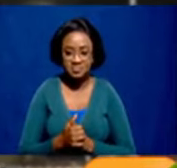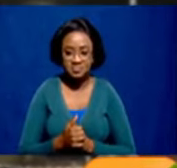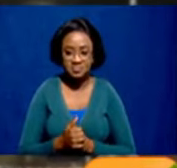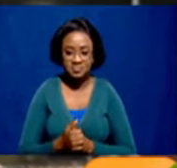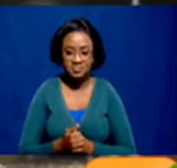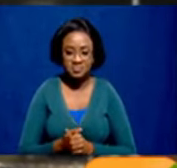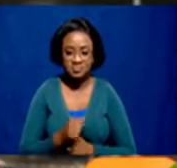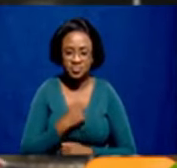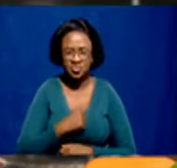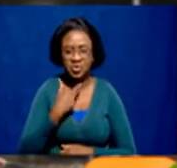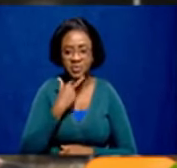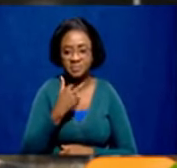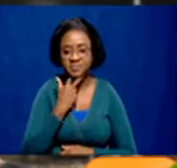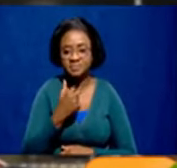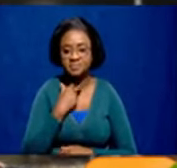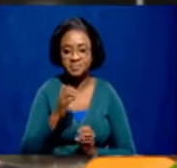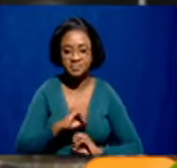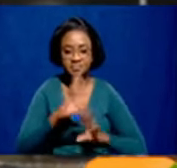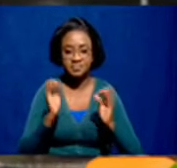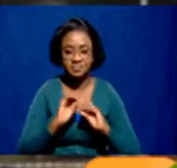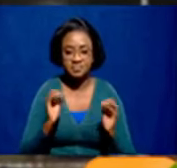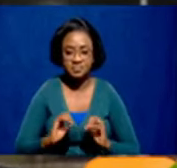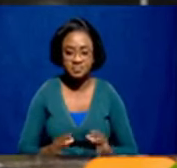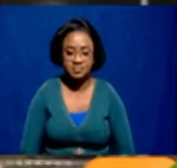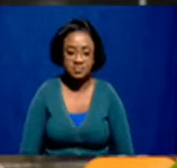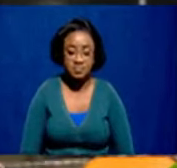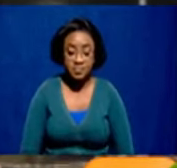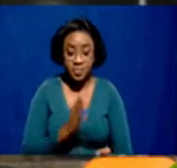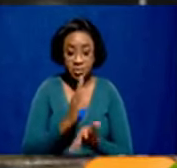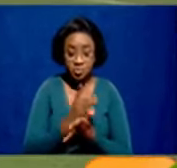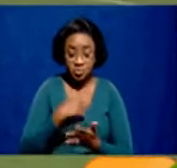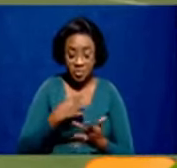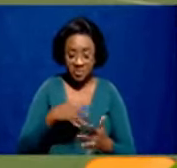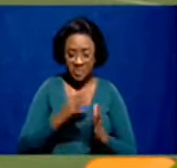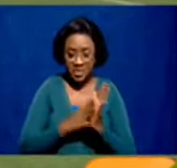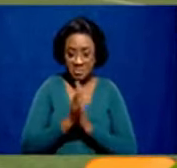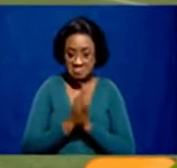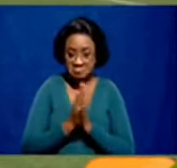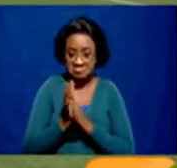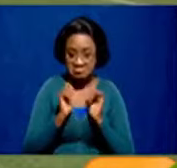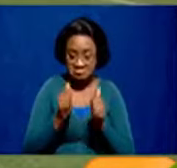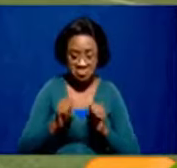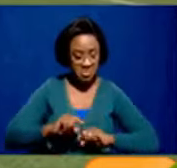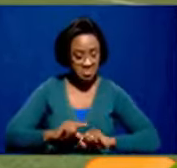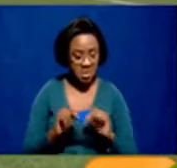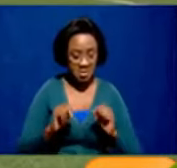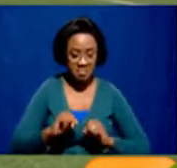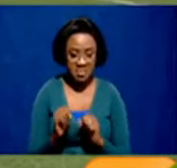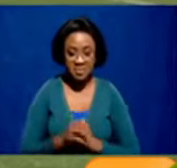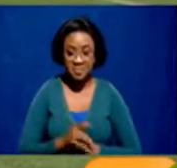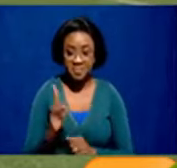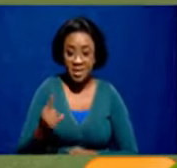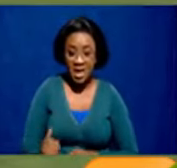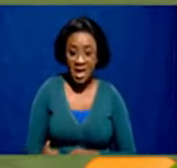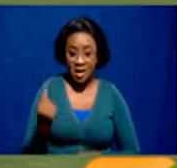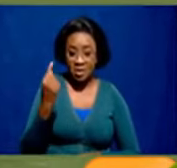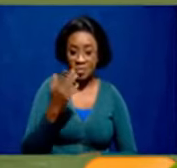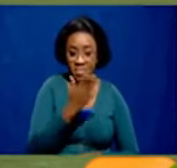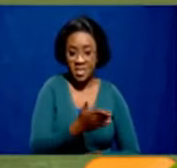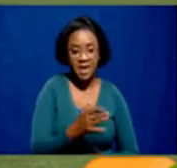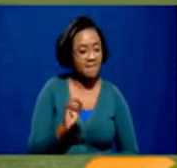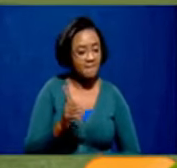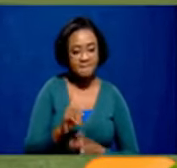achieve position one. So it's a big motivation for me and I'm happy. Kibet is not alone at the Nastic Football